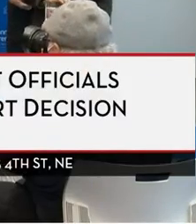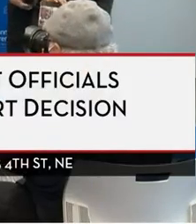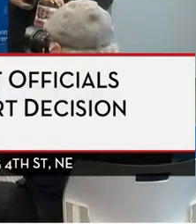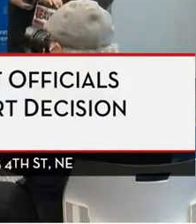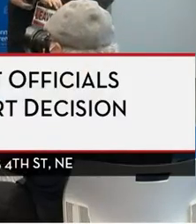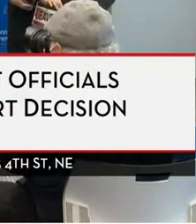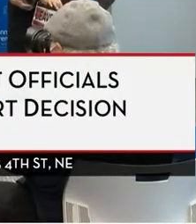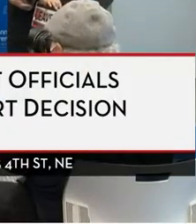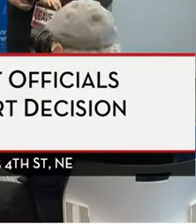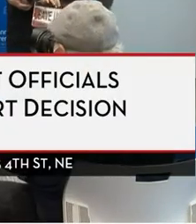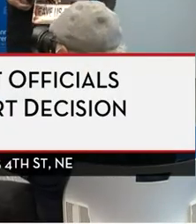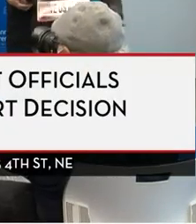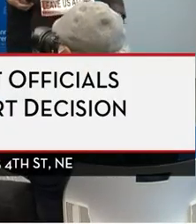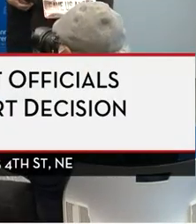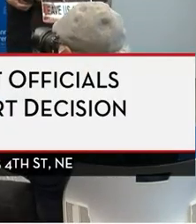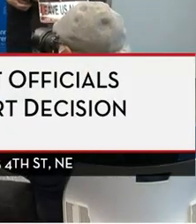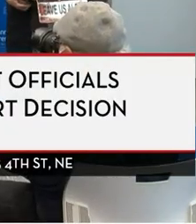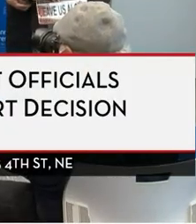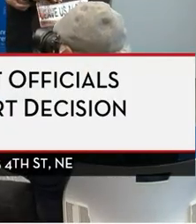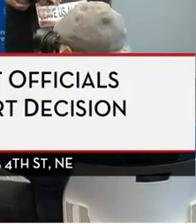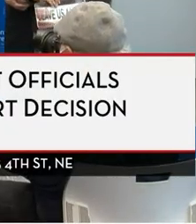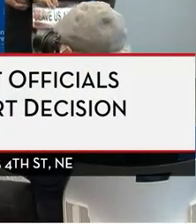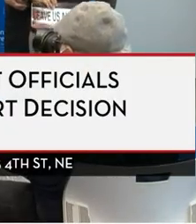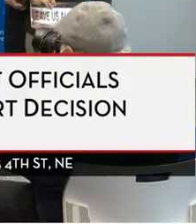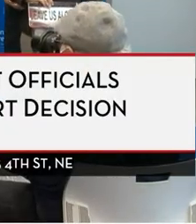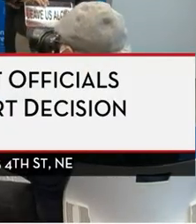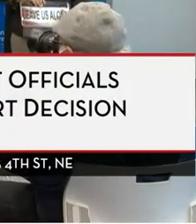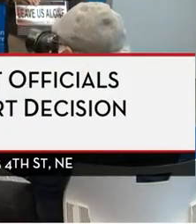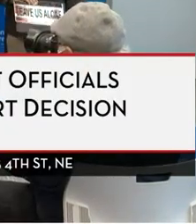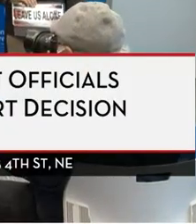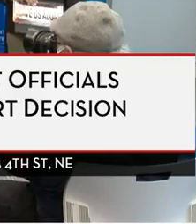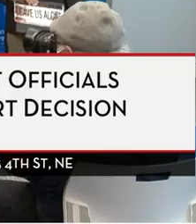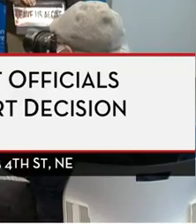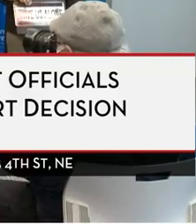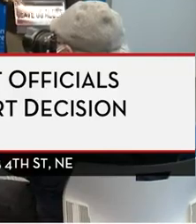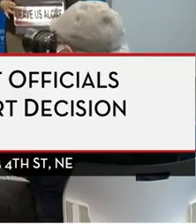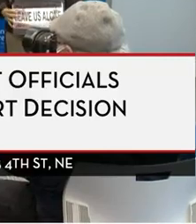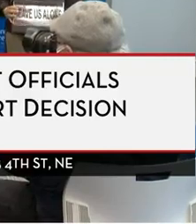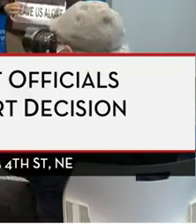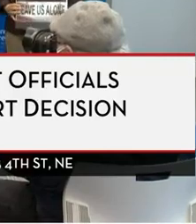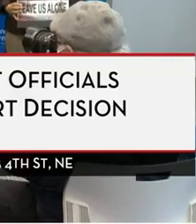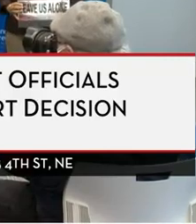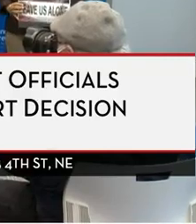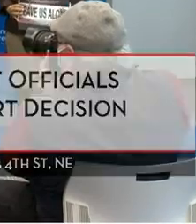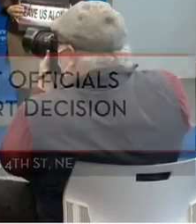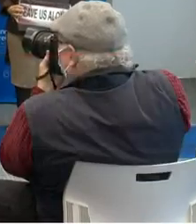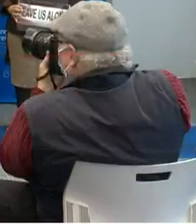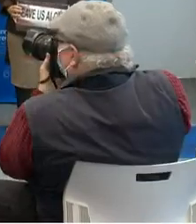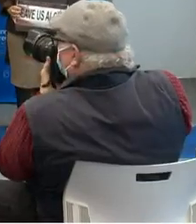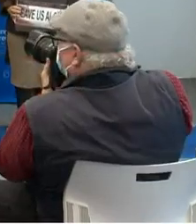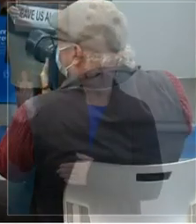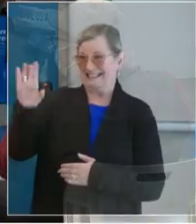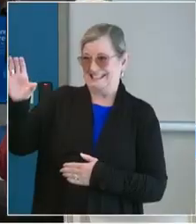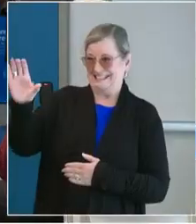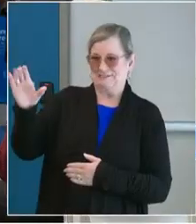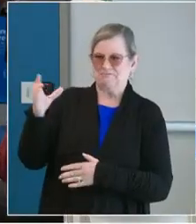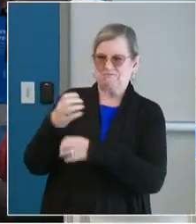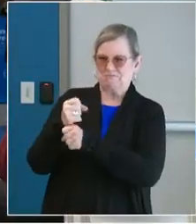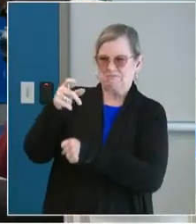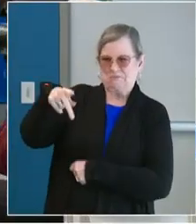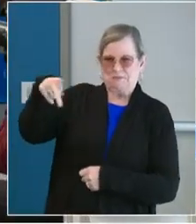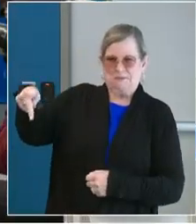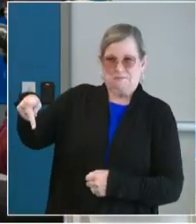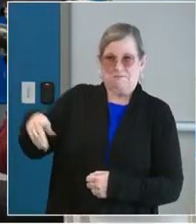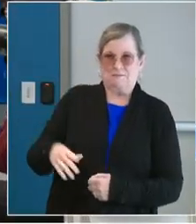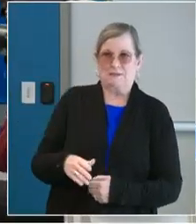Welcome, everyone. Welcome to Planned Parenthood of Metropolitan Washington. I'm Dr. Laura Myers, President and CEO here at